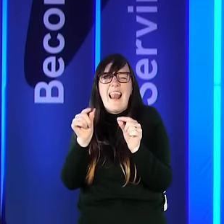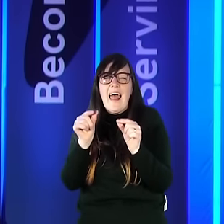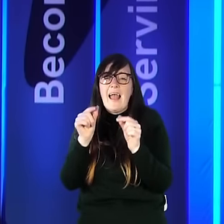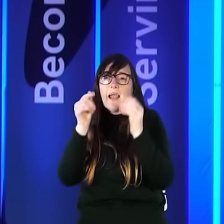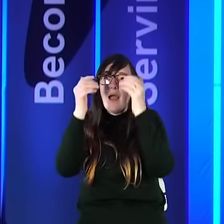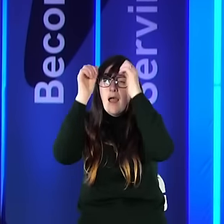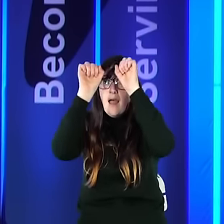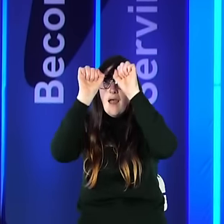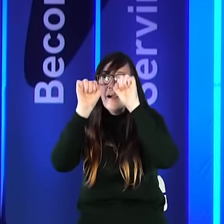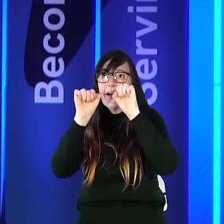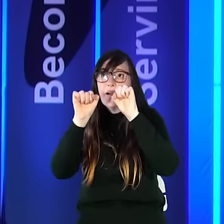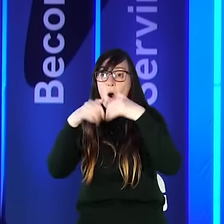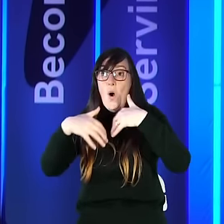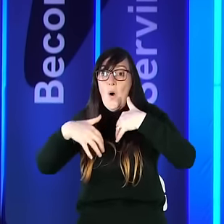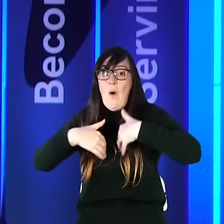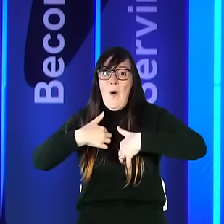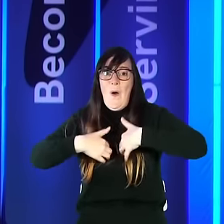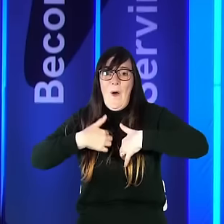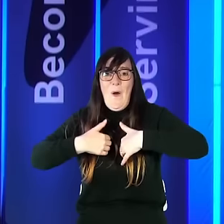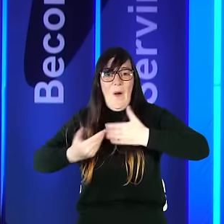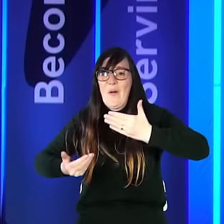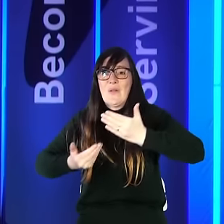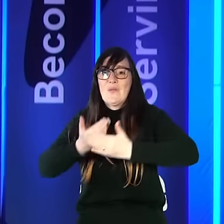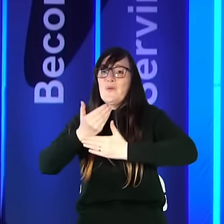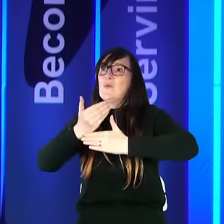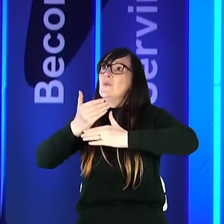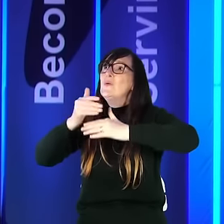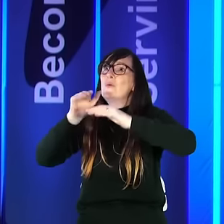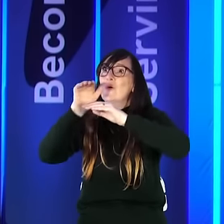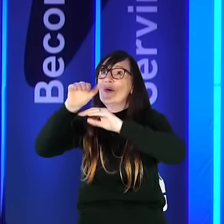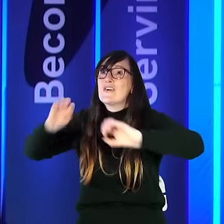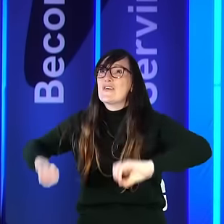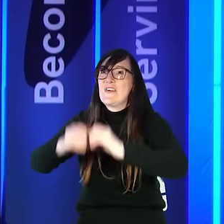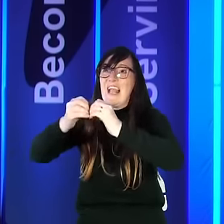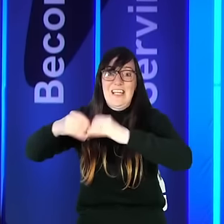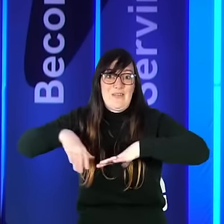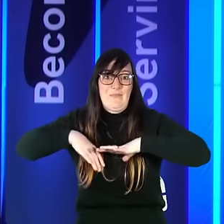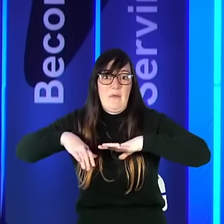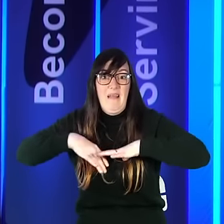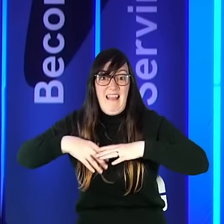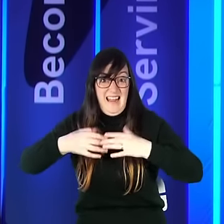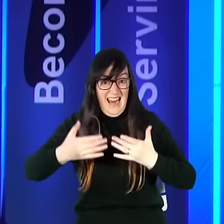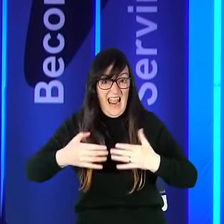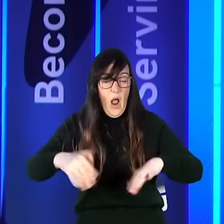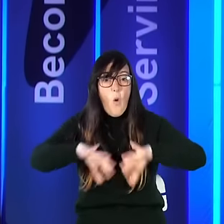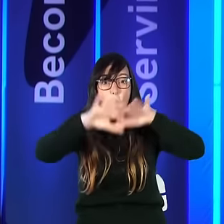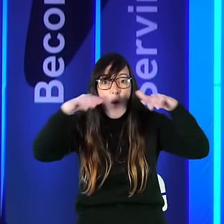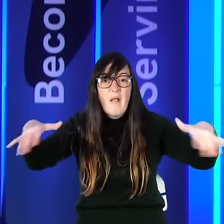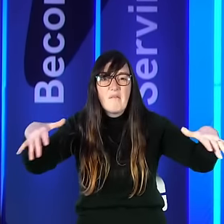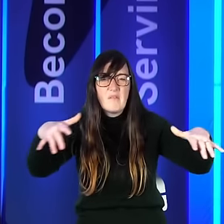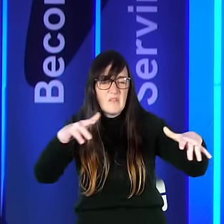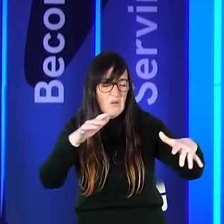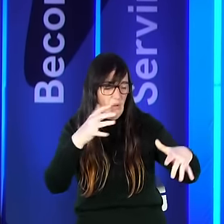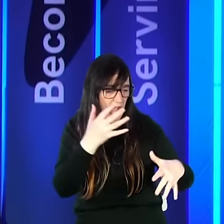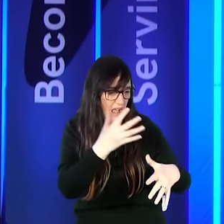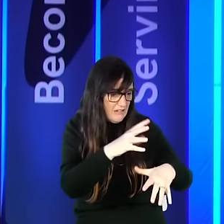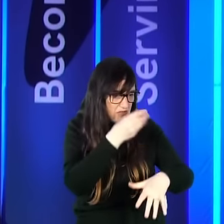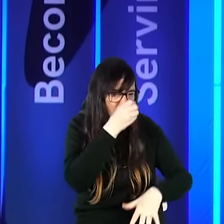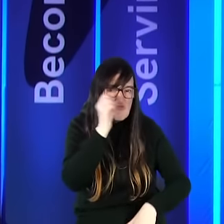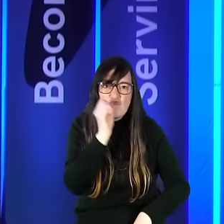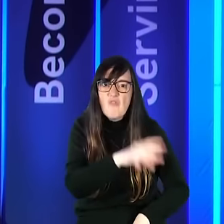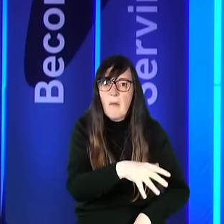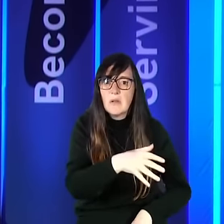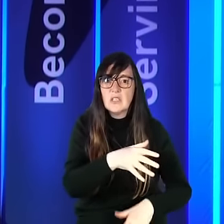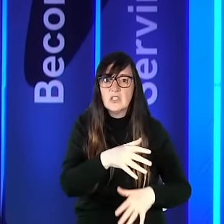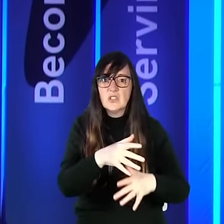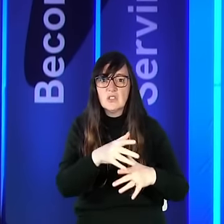Every lawn today has a weed. Every ocean has pollution. And every man is destined to